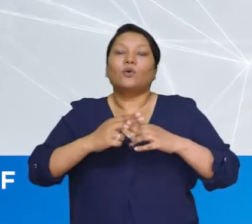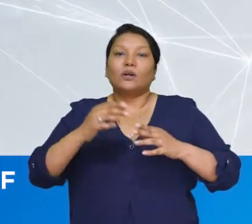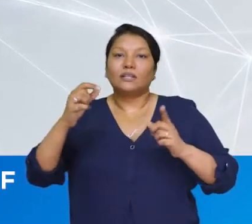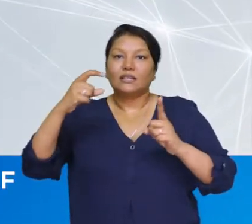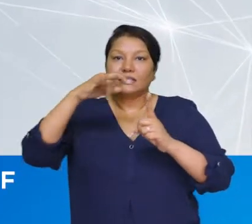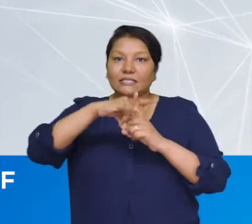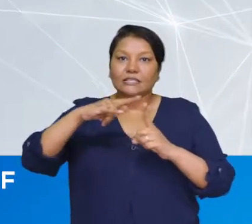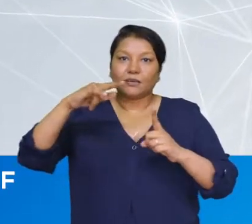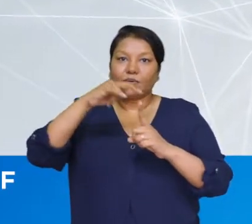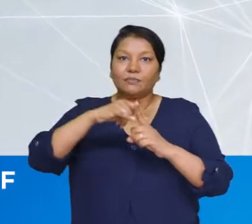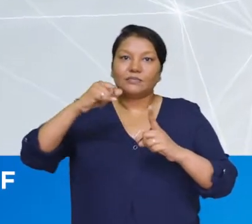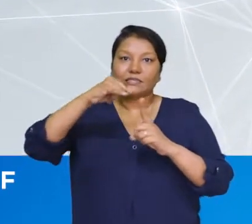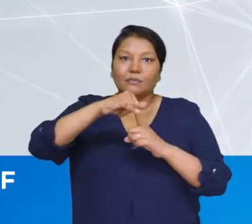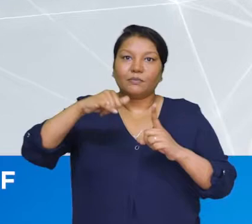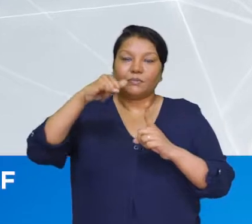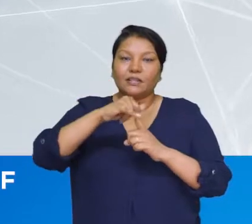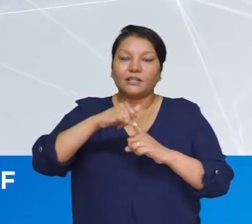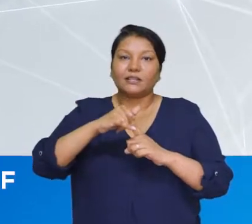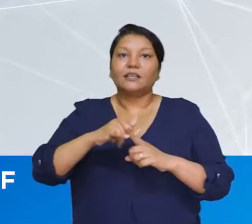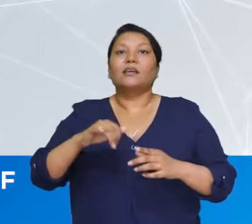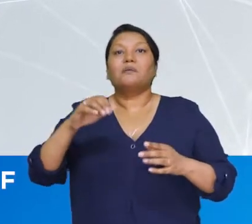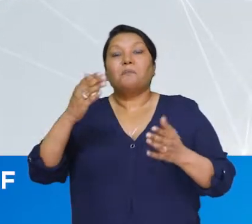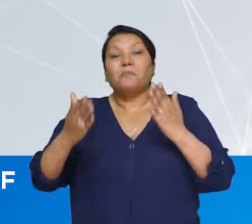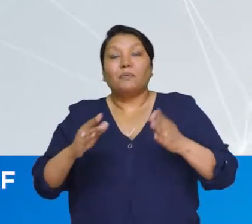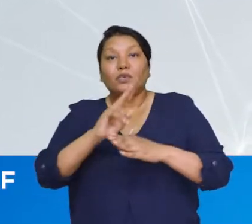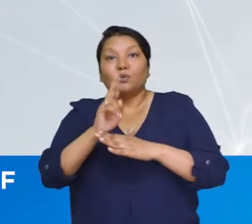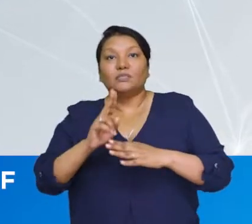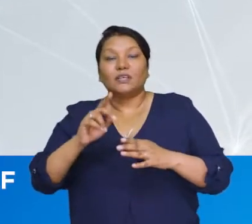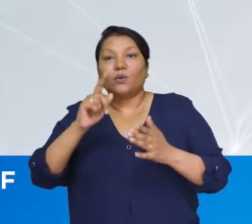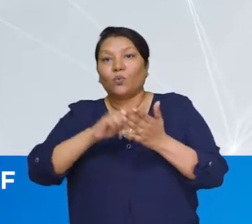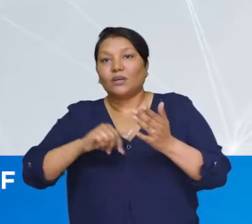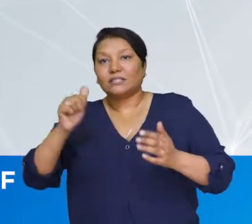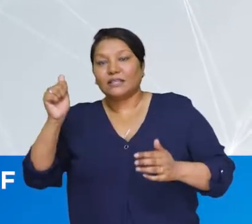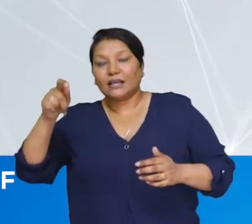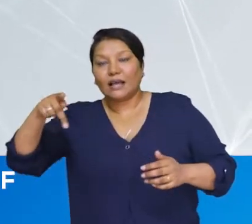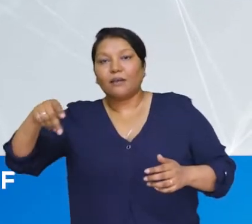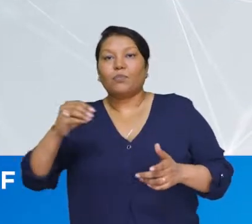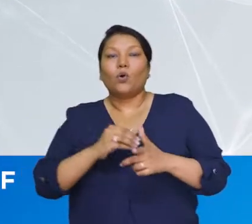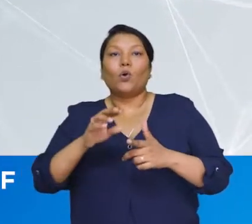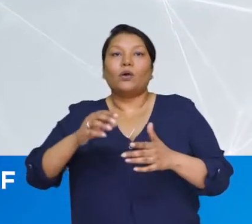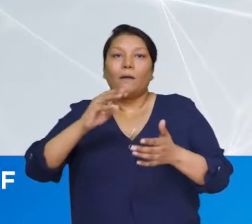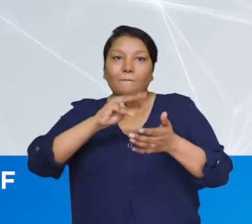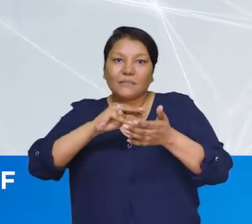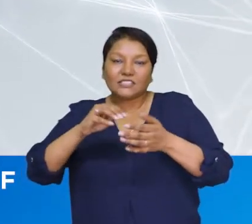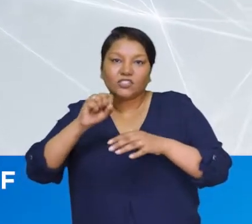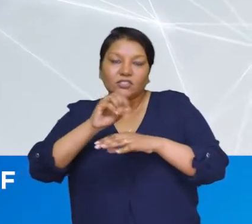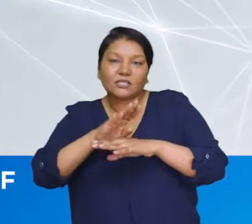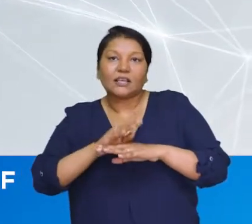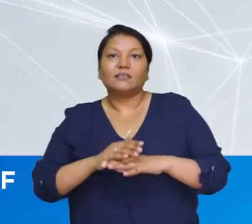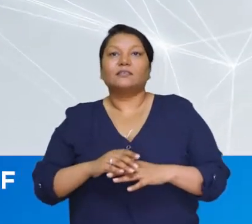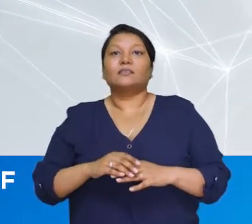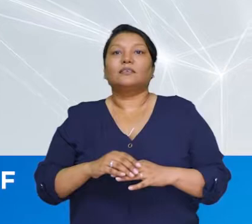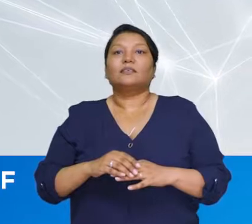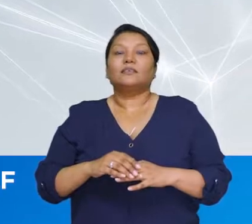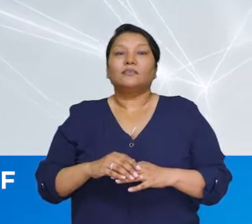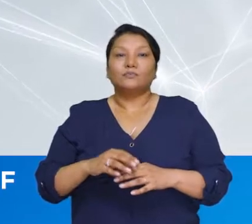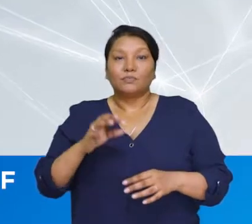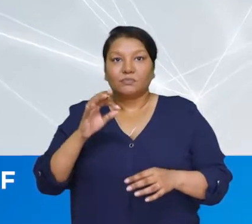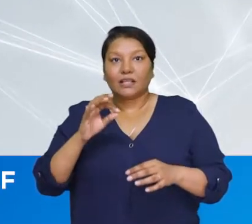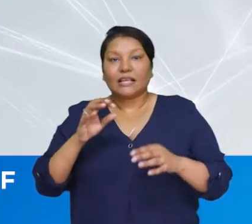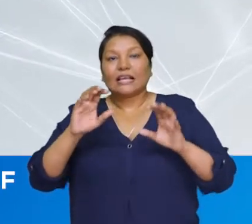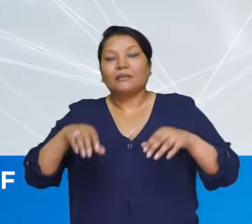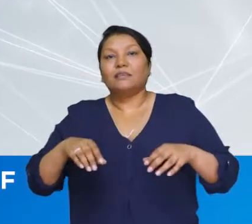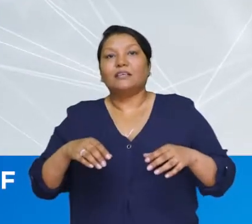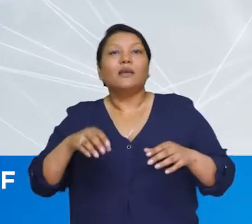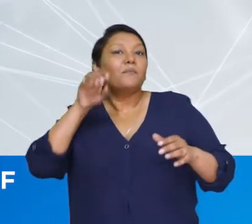to as cyberbullying. Cyberbullying can be done via WhatsApp or text messages. And it does not only have to be